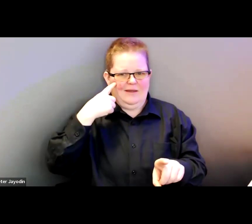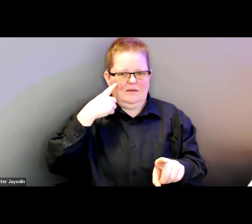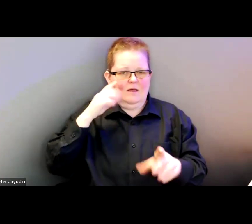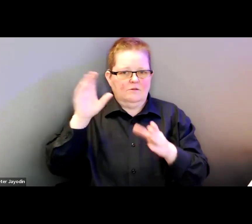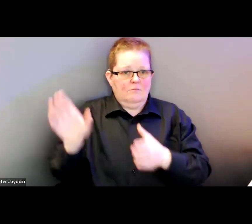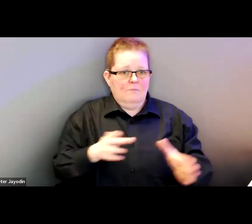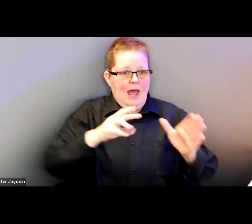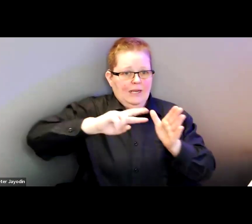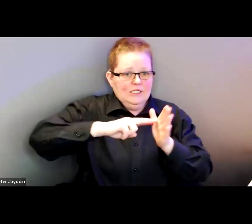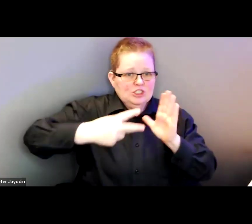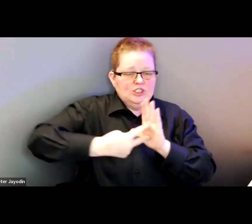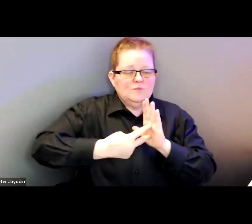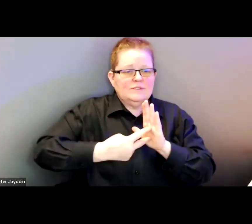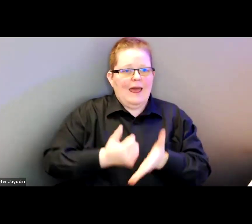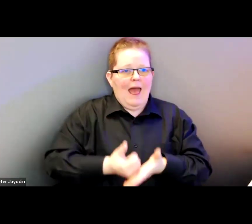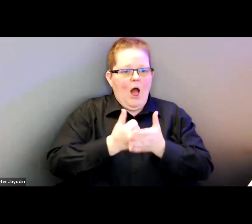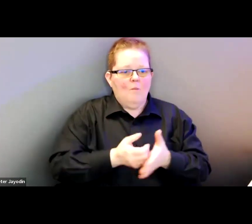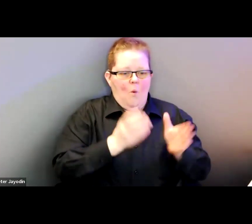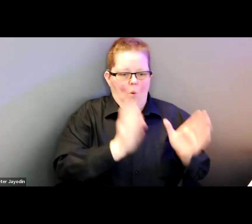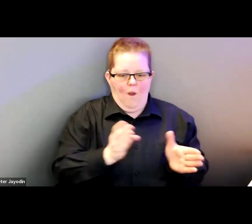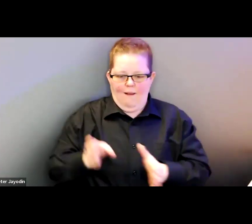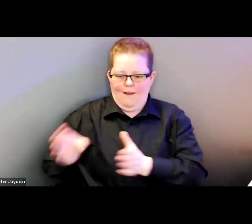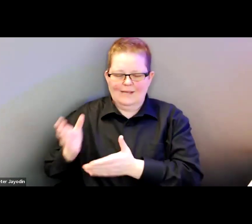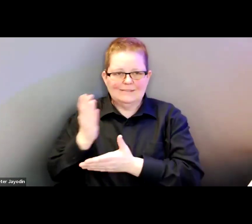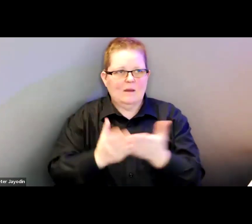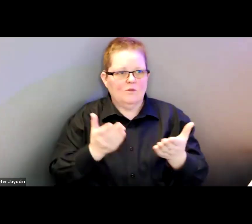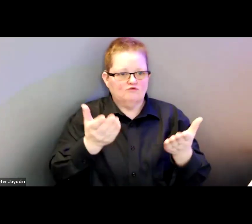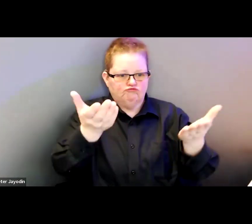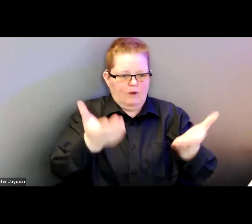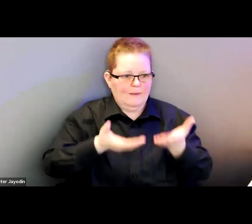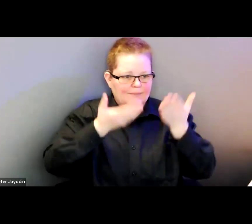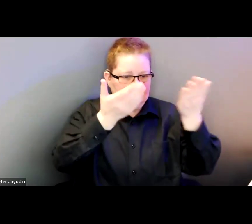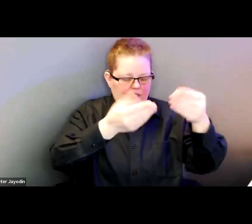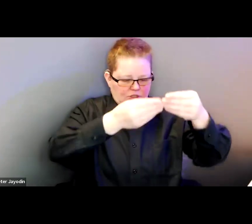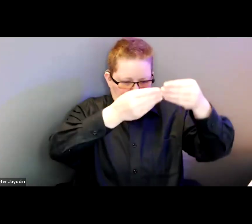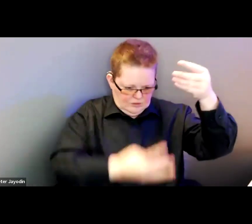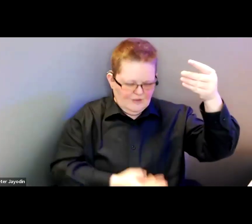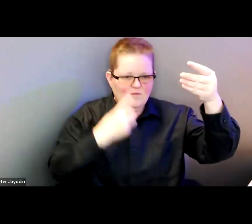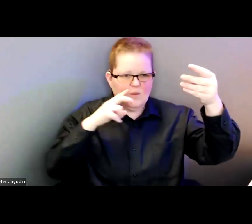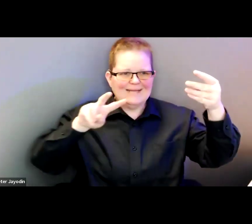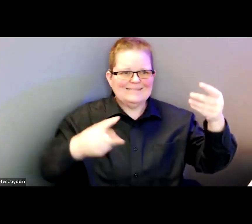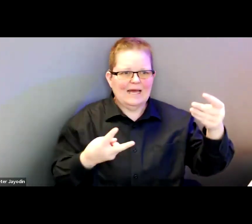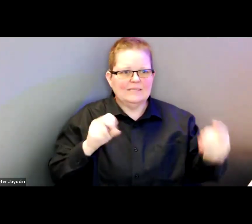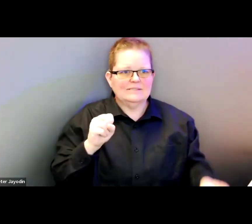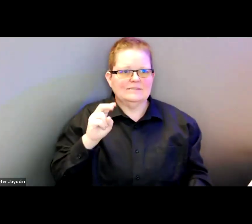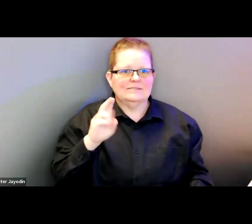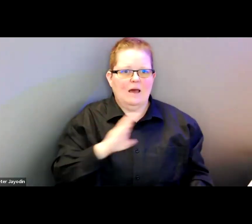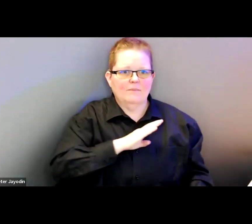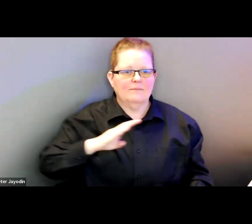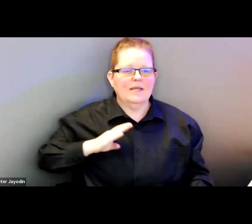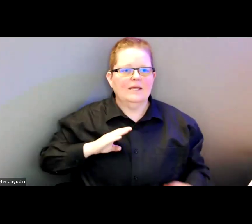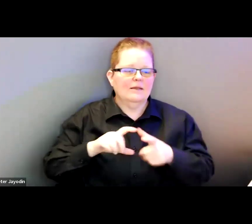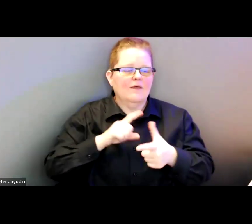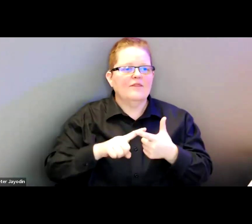organize some of the recommendations that come in for that second subcommittee, and it would be to then bring it to the full